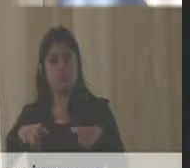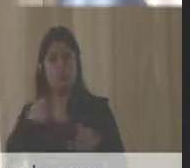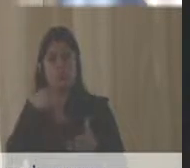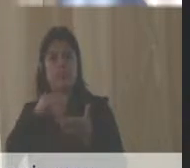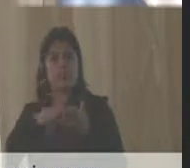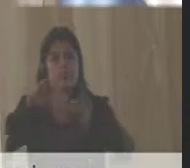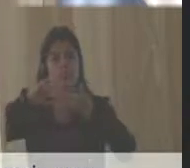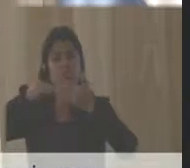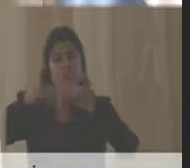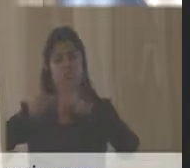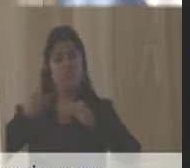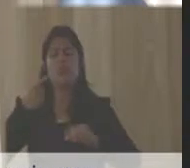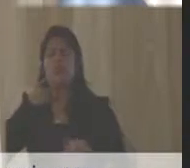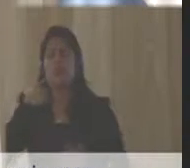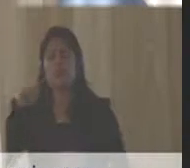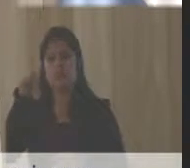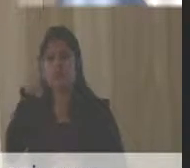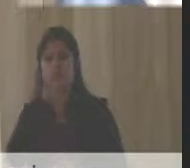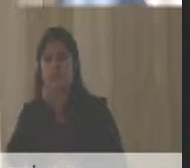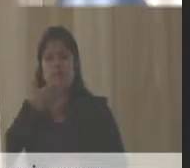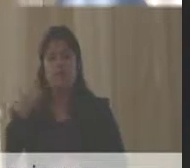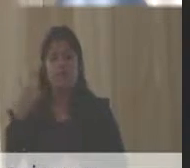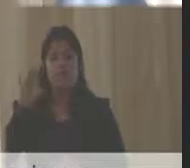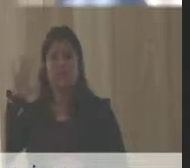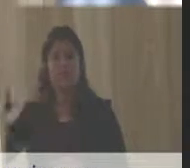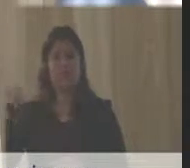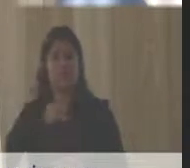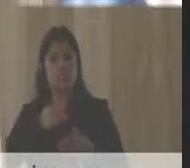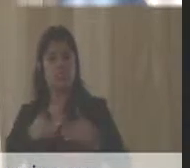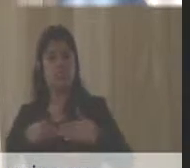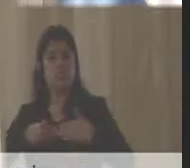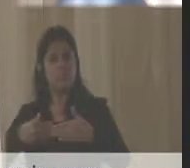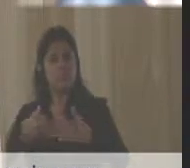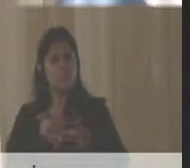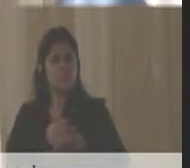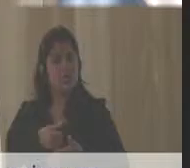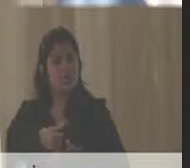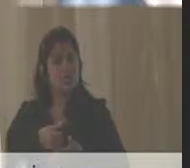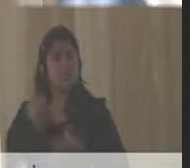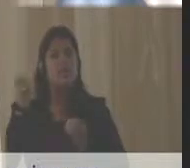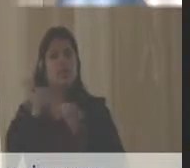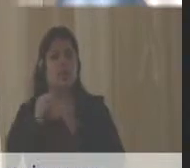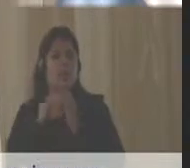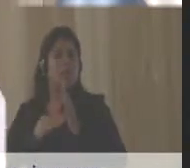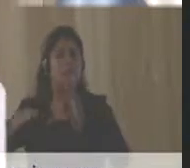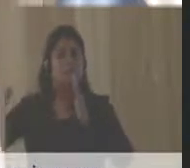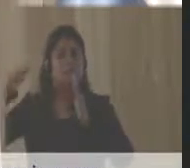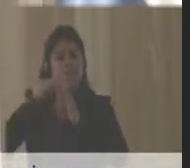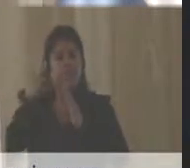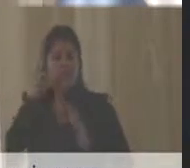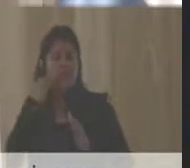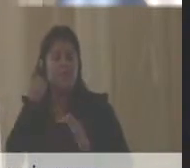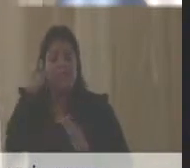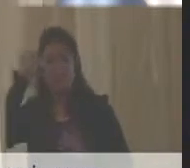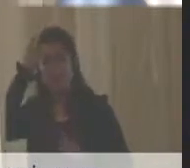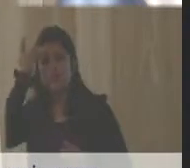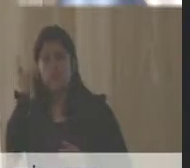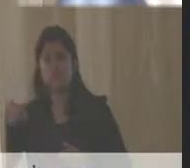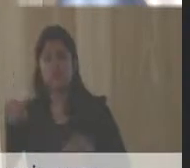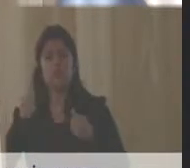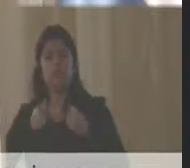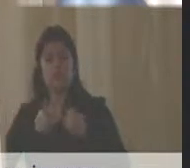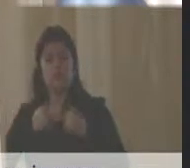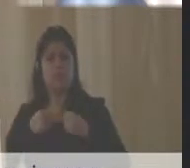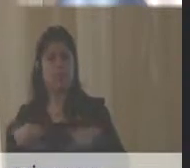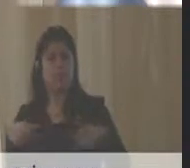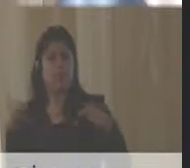thing to point out. The communities are the best judges of their own vulnerabilities, and they have a greater capacity to make decisions